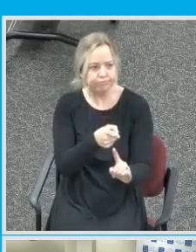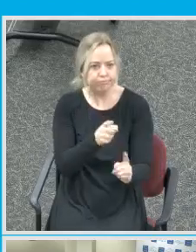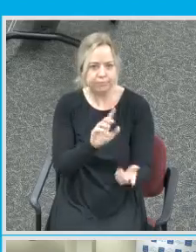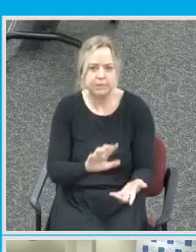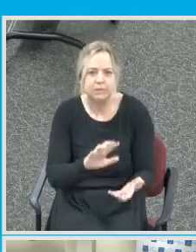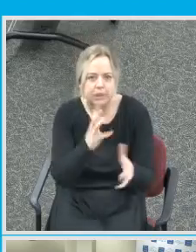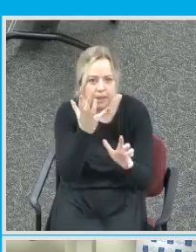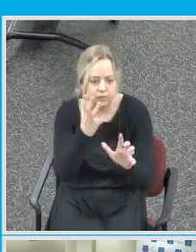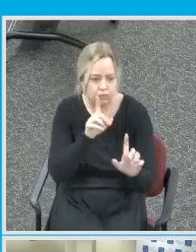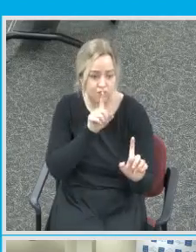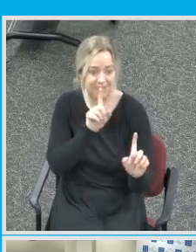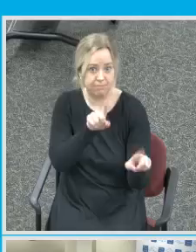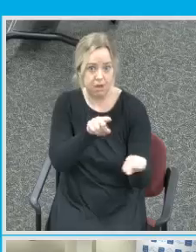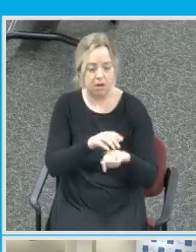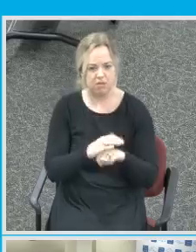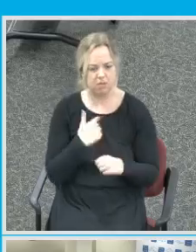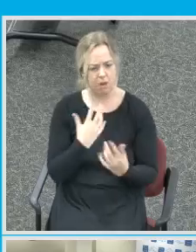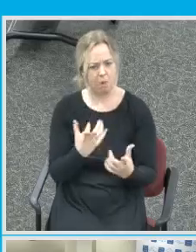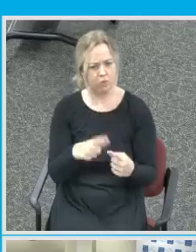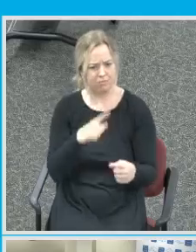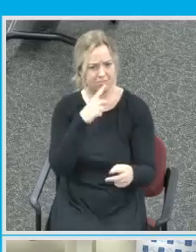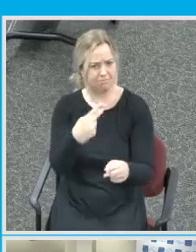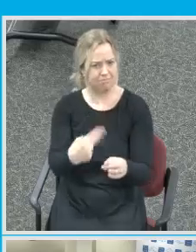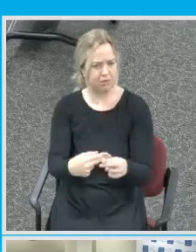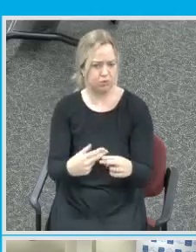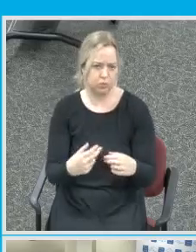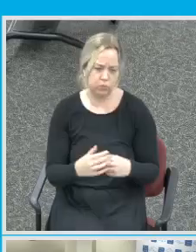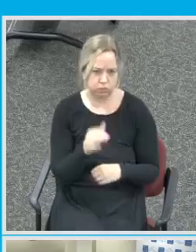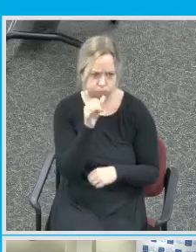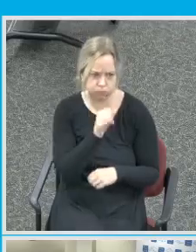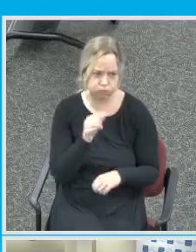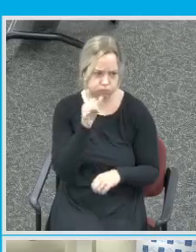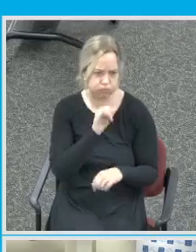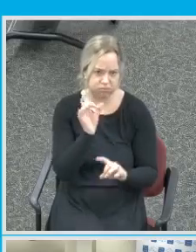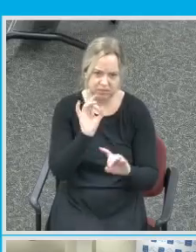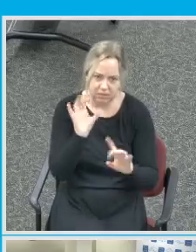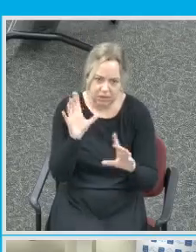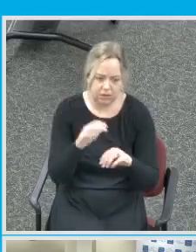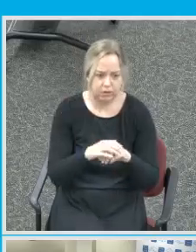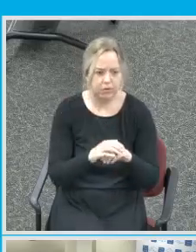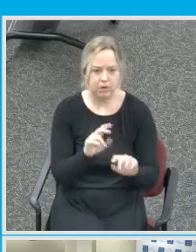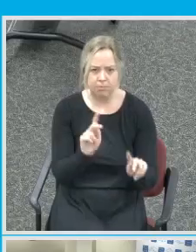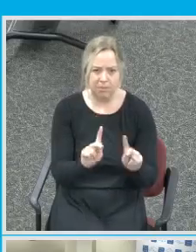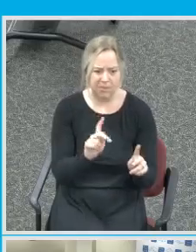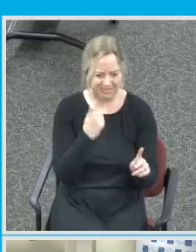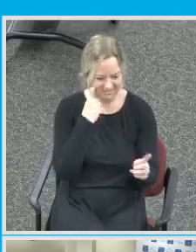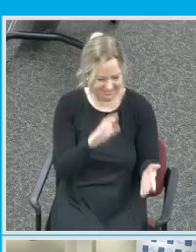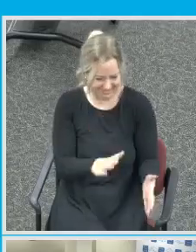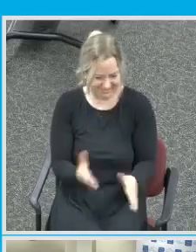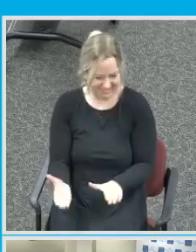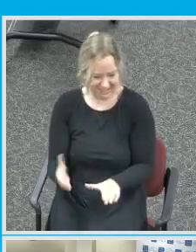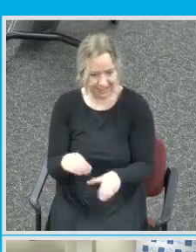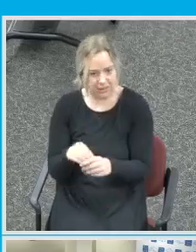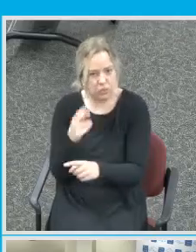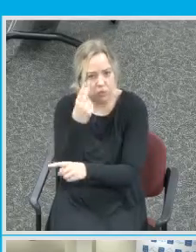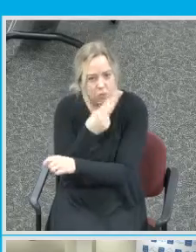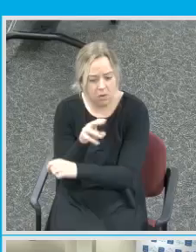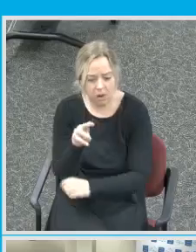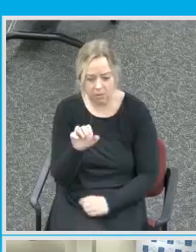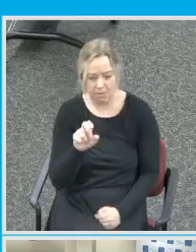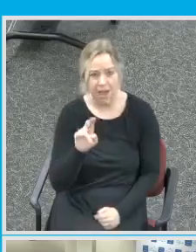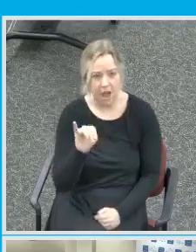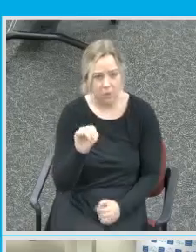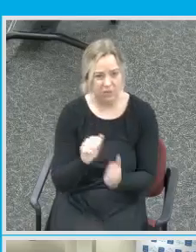want to make mention of the disaster and the horrific loss of life in Maui over the